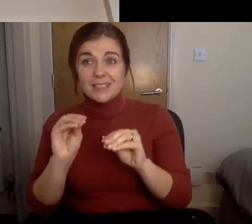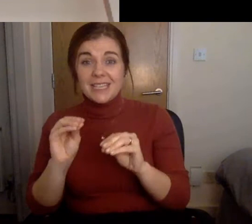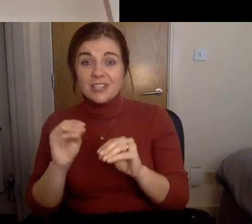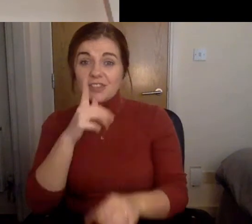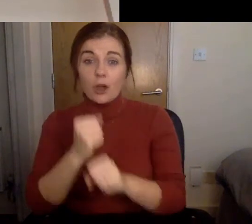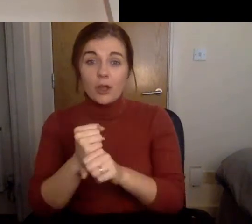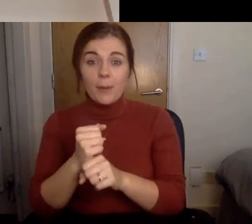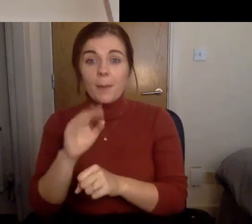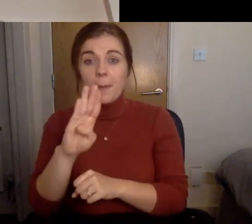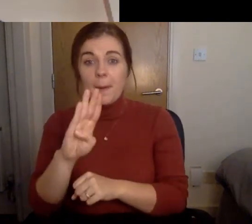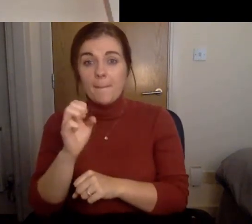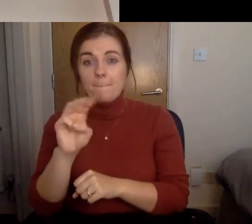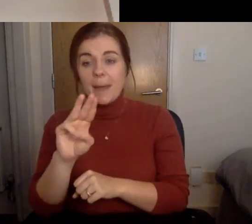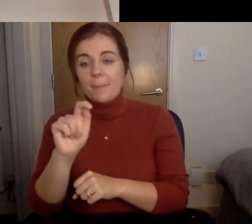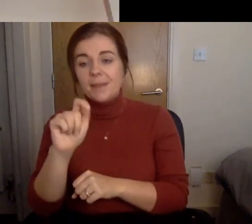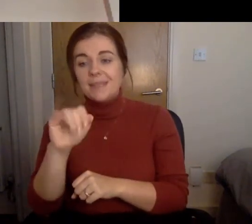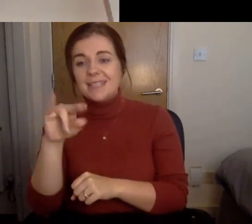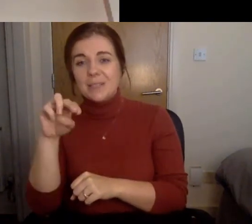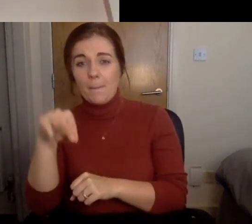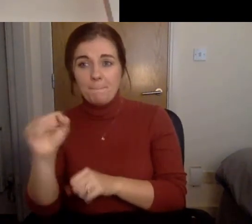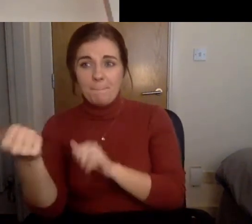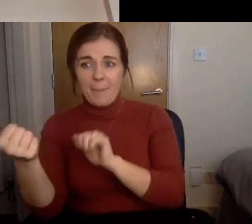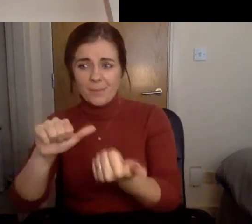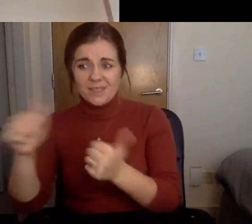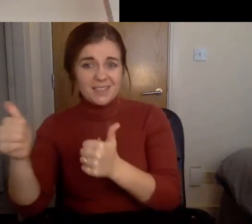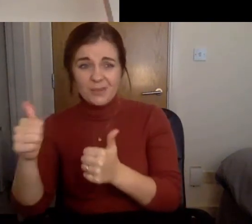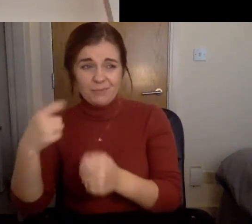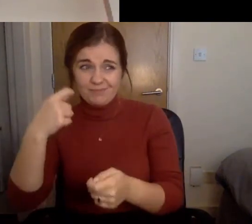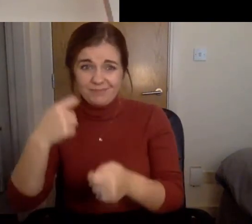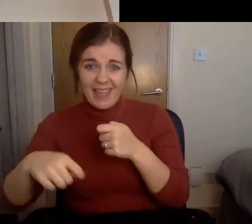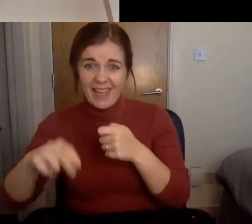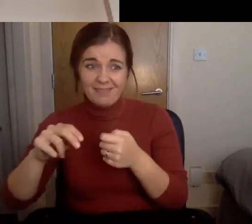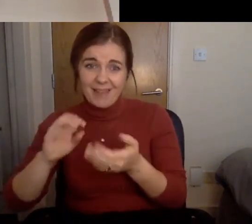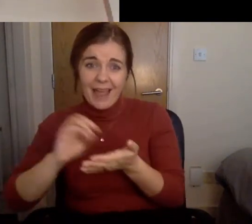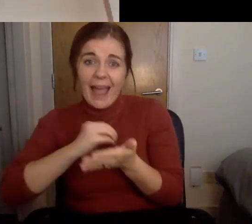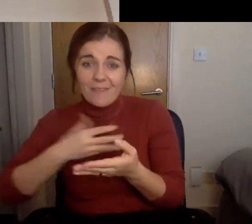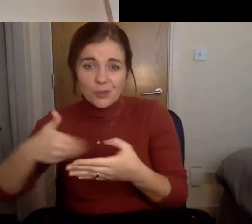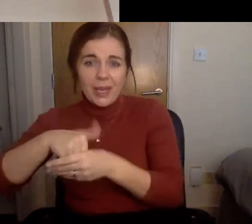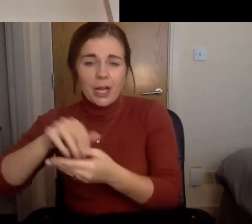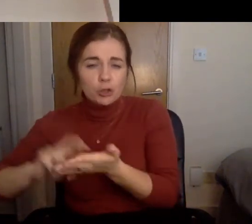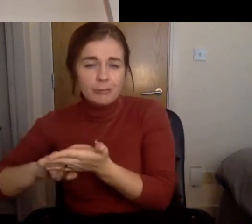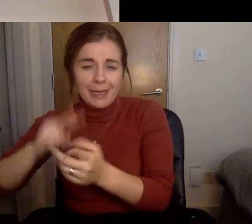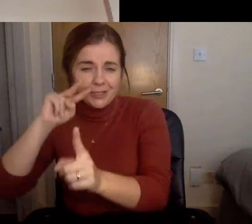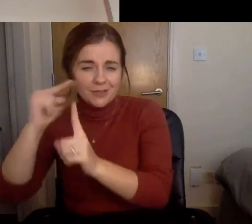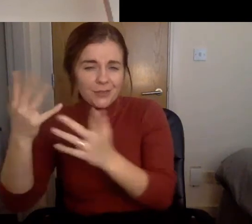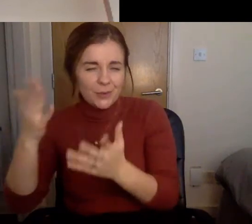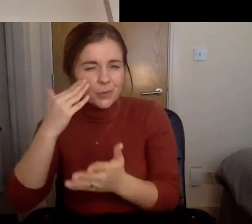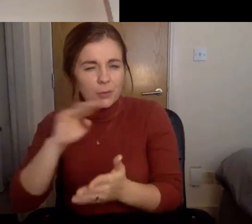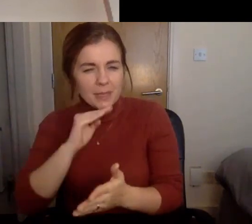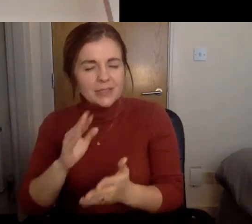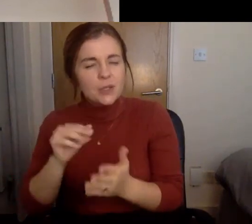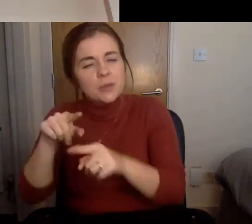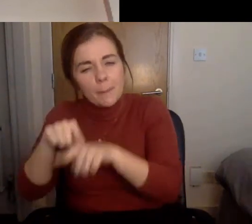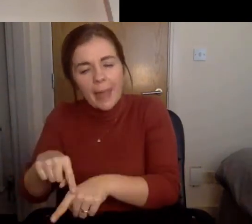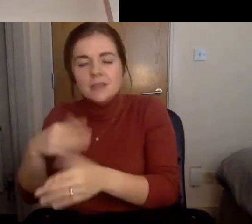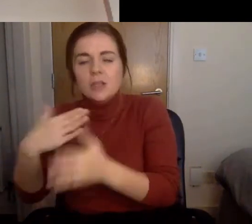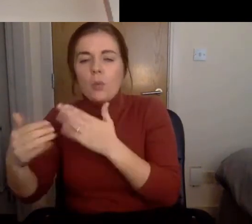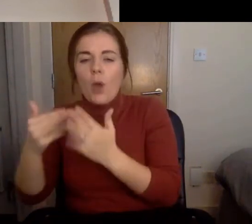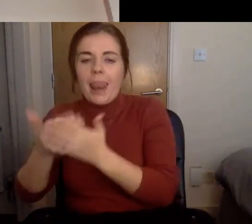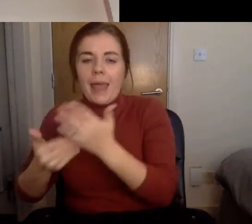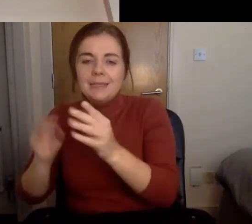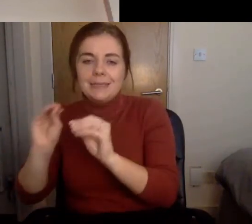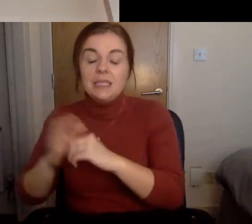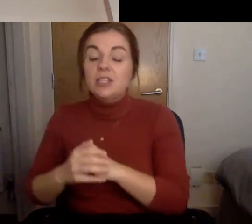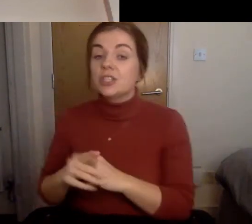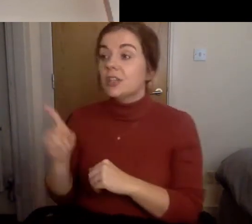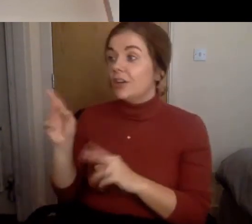Yeah, of course. And I suppose that's the interesting thing you flagged there. Like all your students participated in the so like I